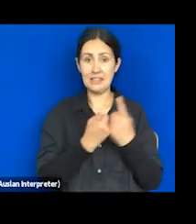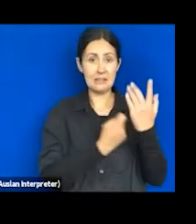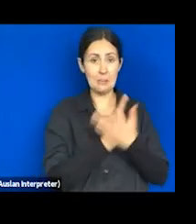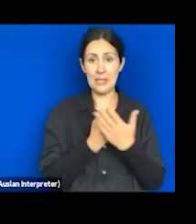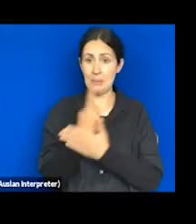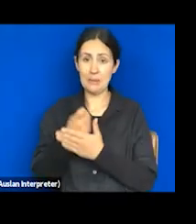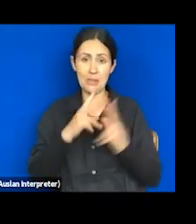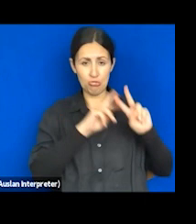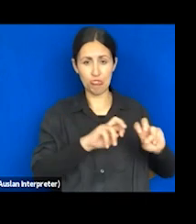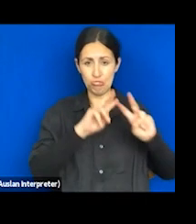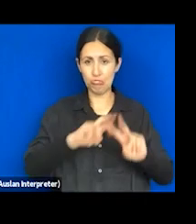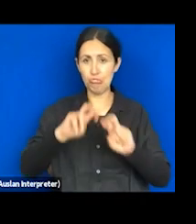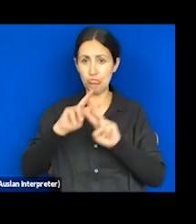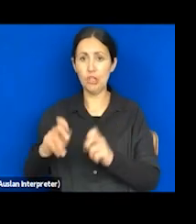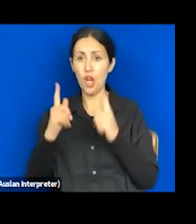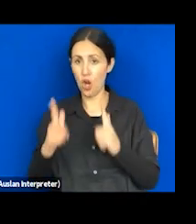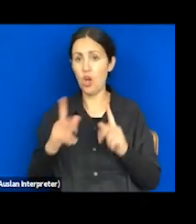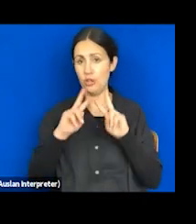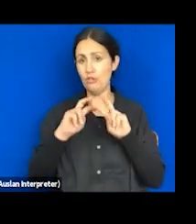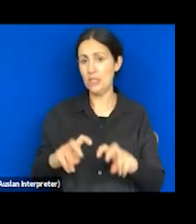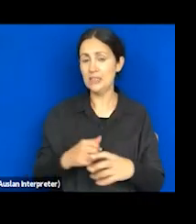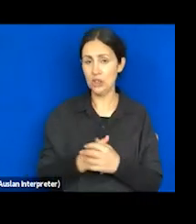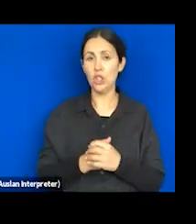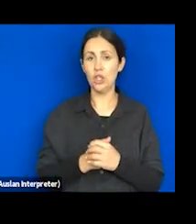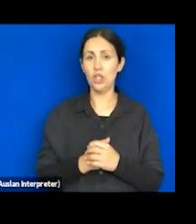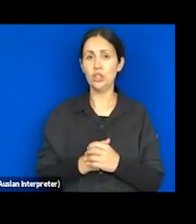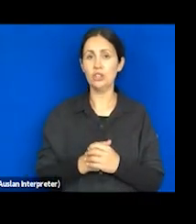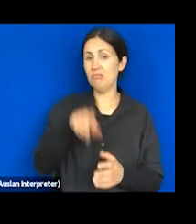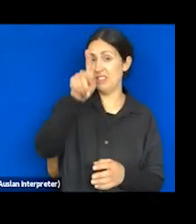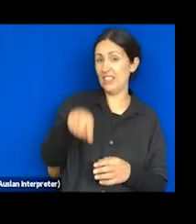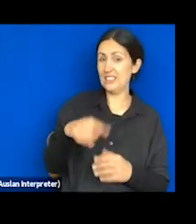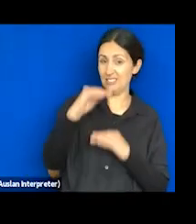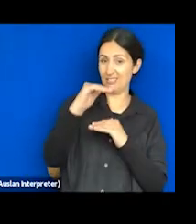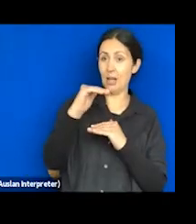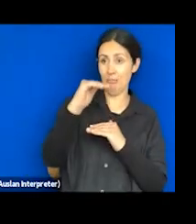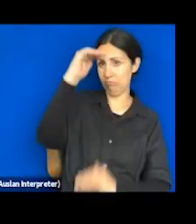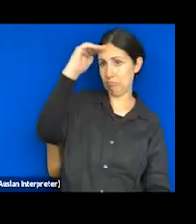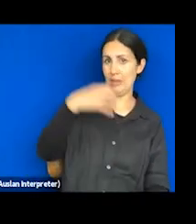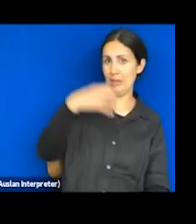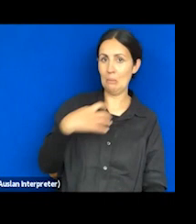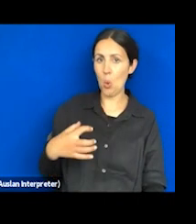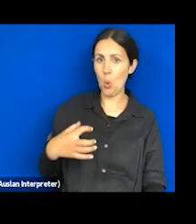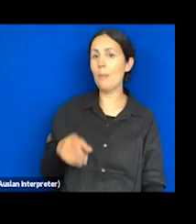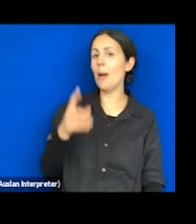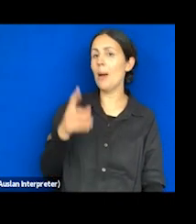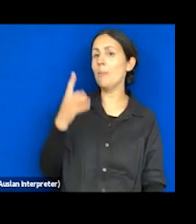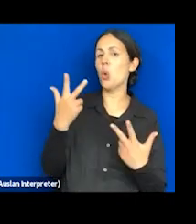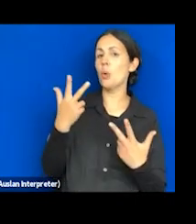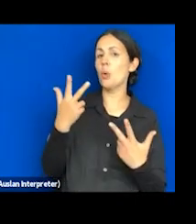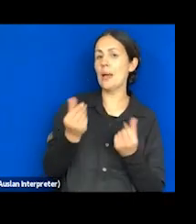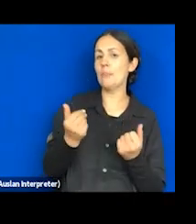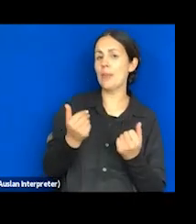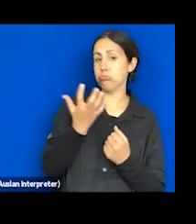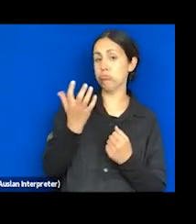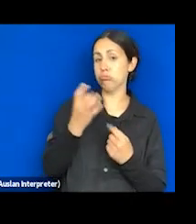with addictions. And really, this is not an exhaustive list, but it's just to sort of name a significant few. So